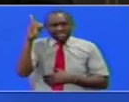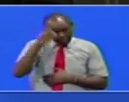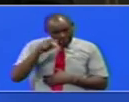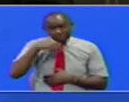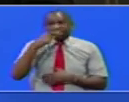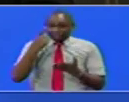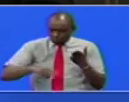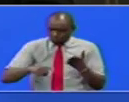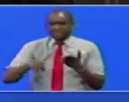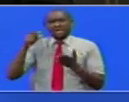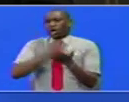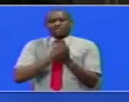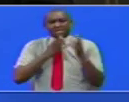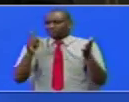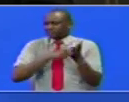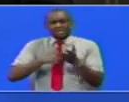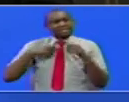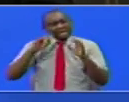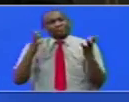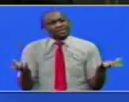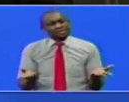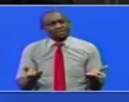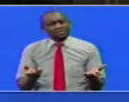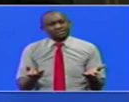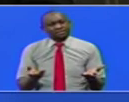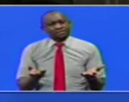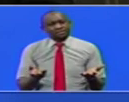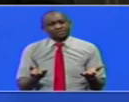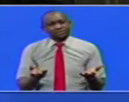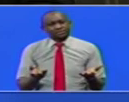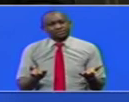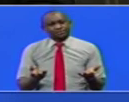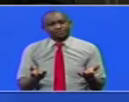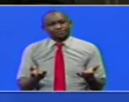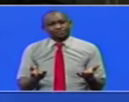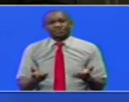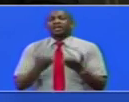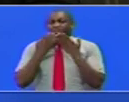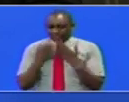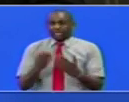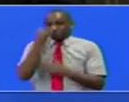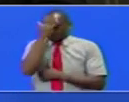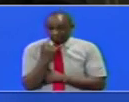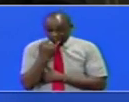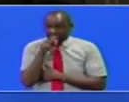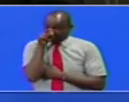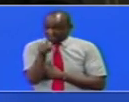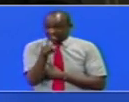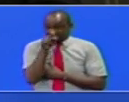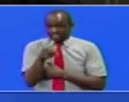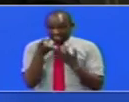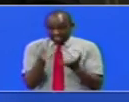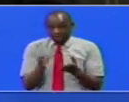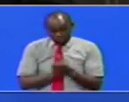had cleared him of any wrongdoing. Thank you, Yvonne. This is a matter that is